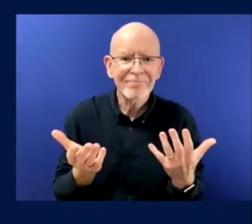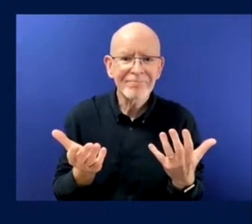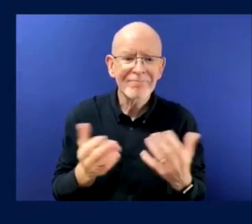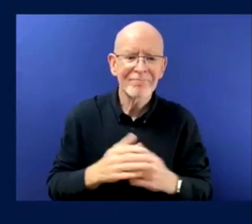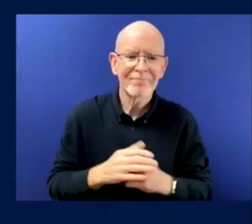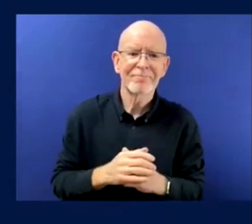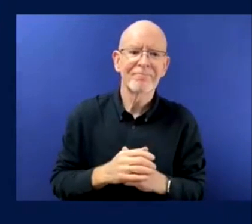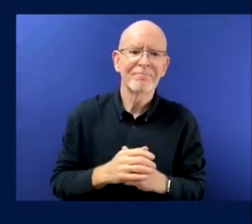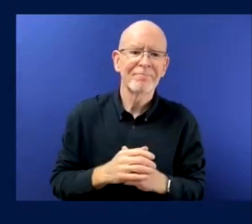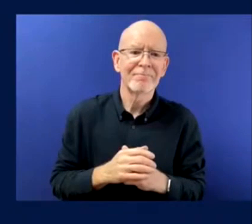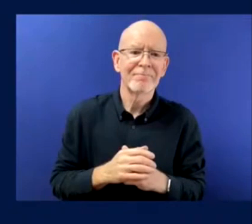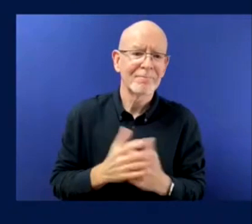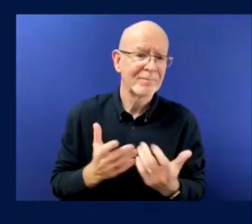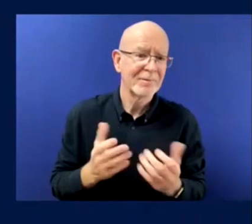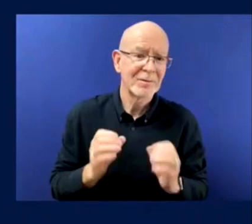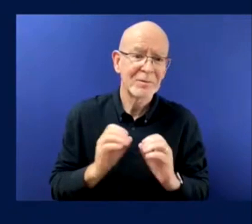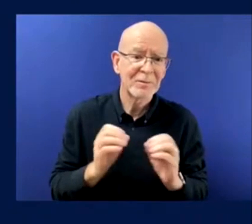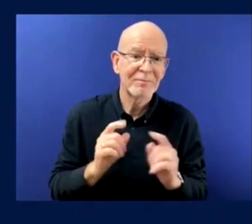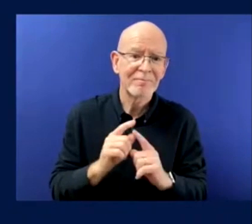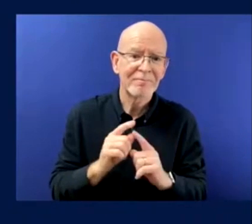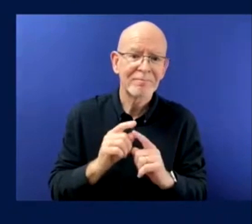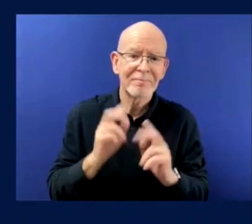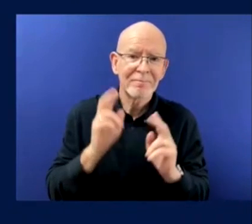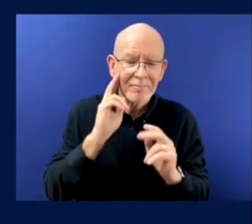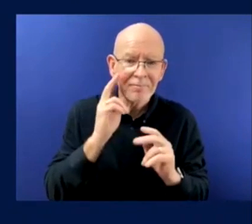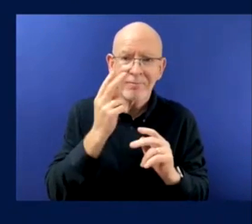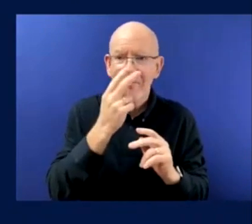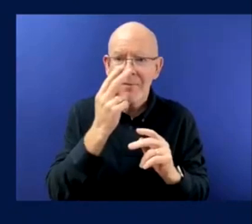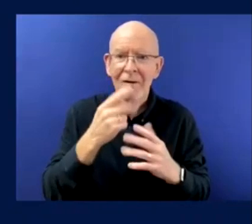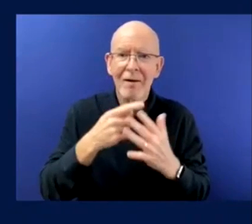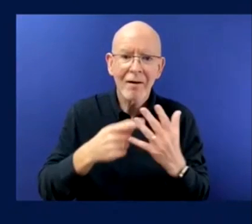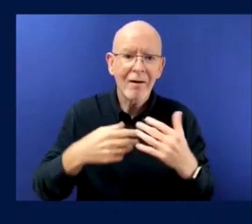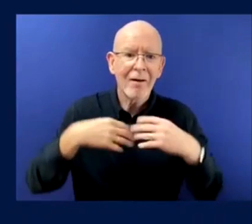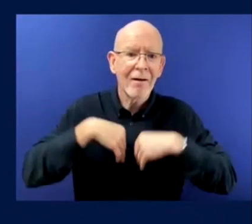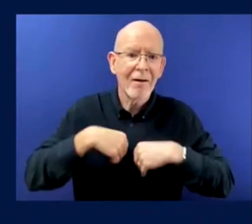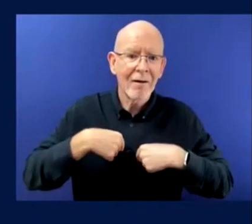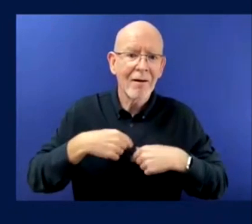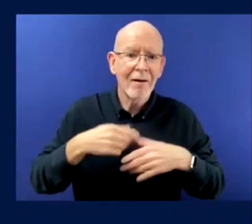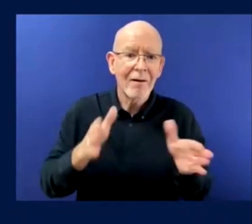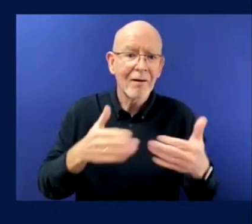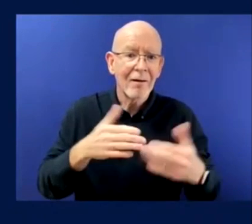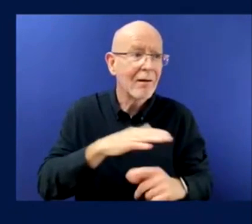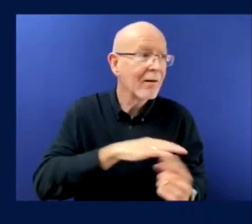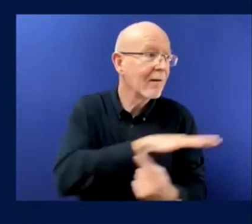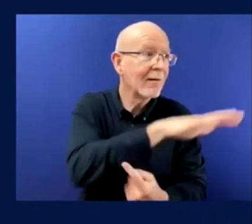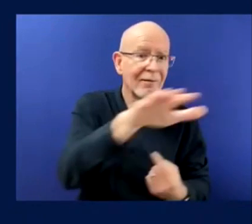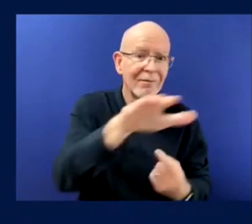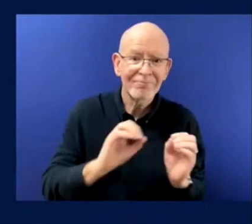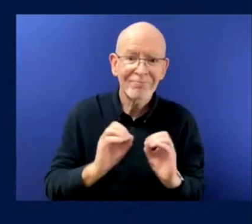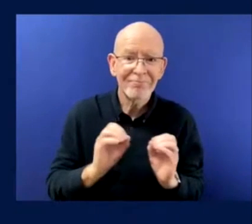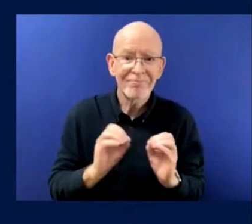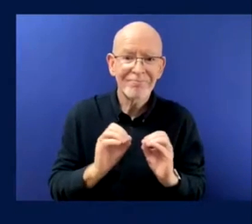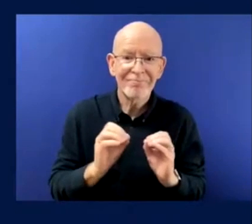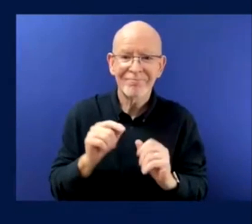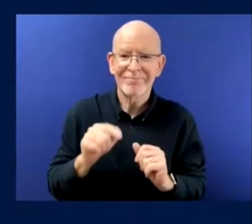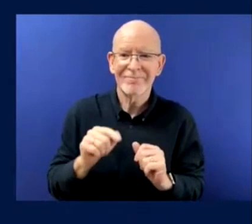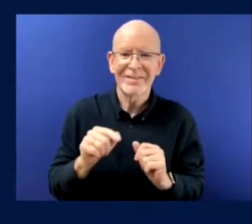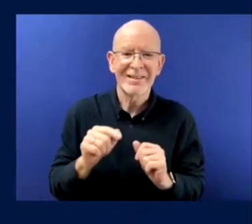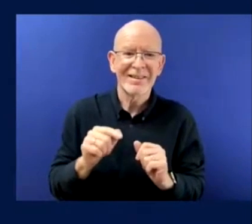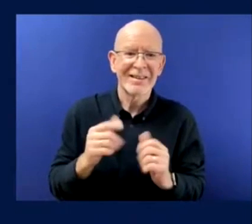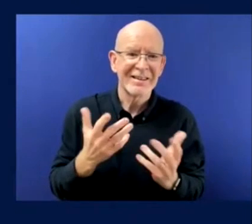game from within a controlled sensory environment. So at Bielefeld, they've converted